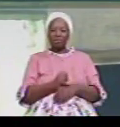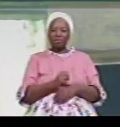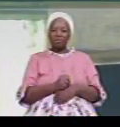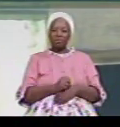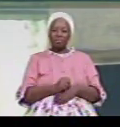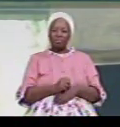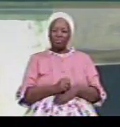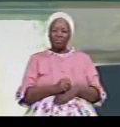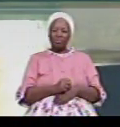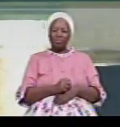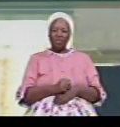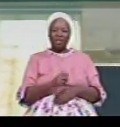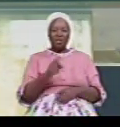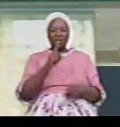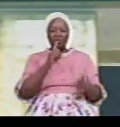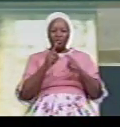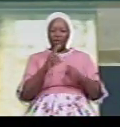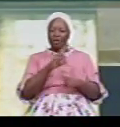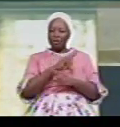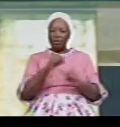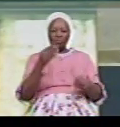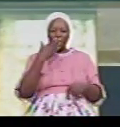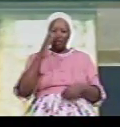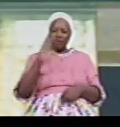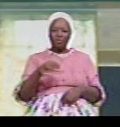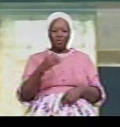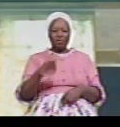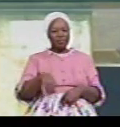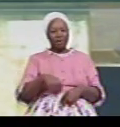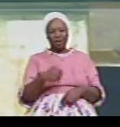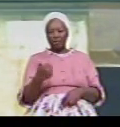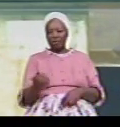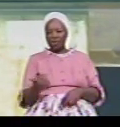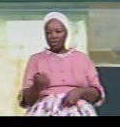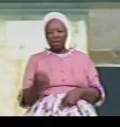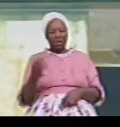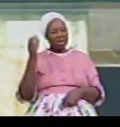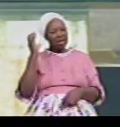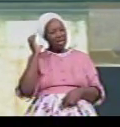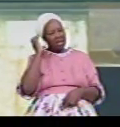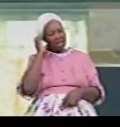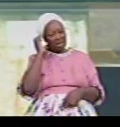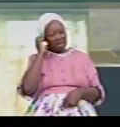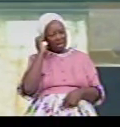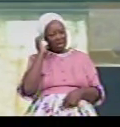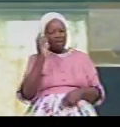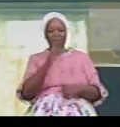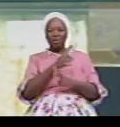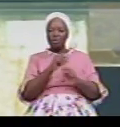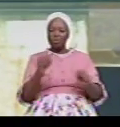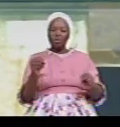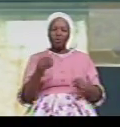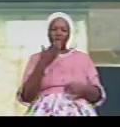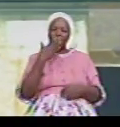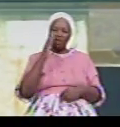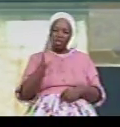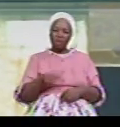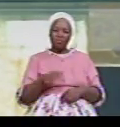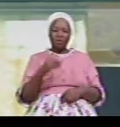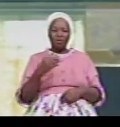Speak no evil of another. Hear no evil of